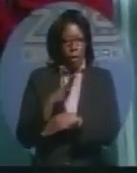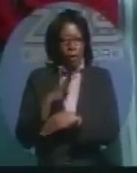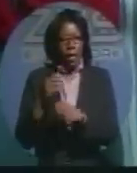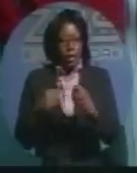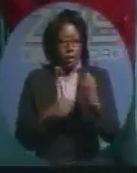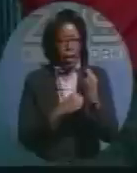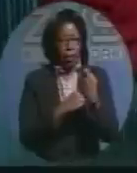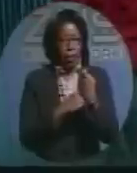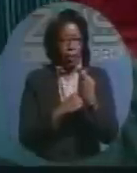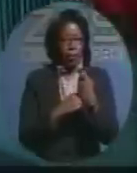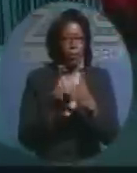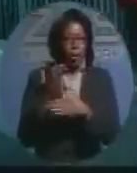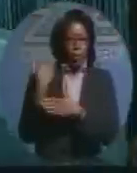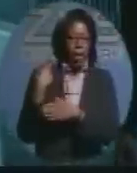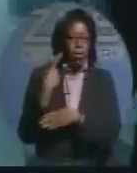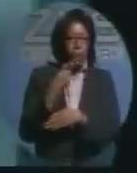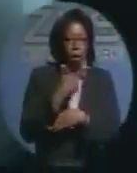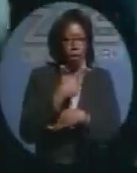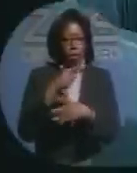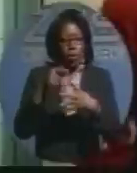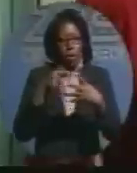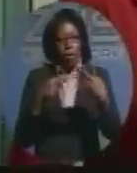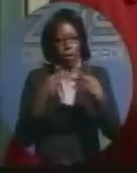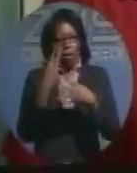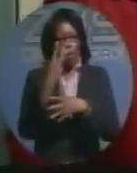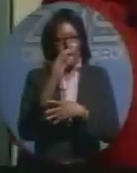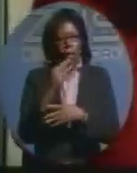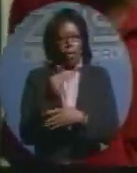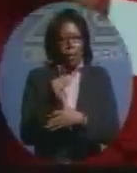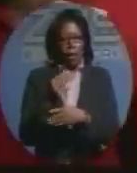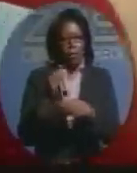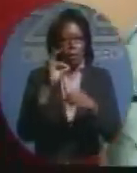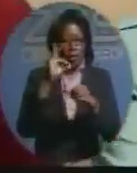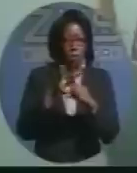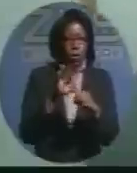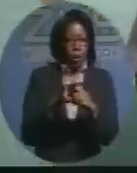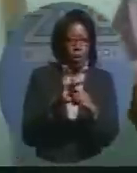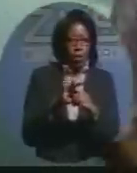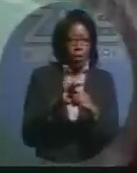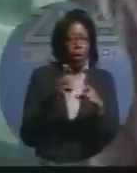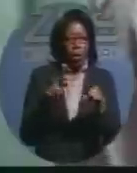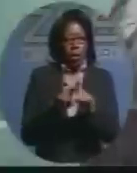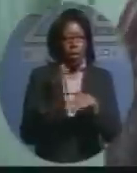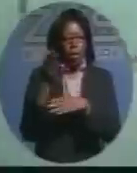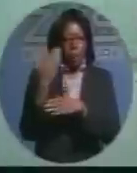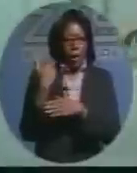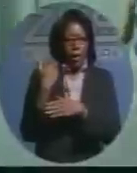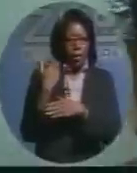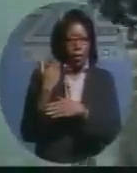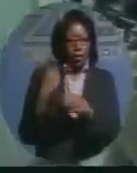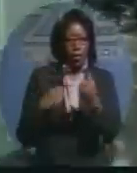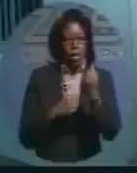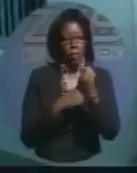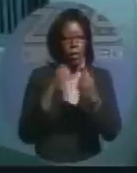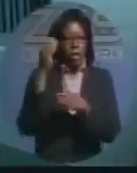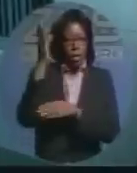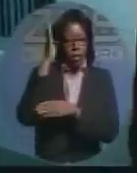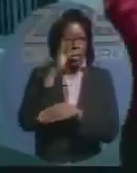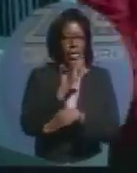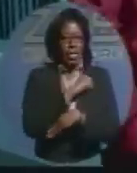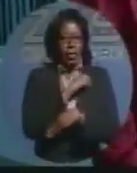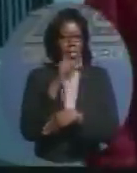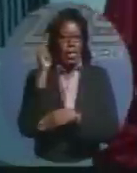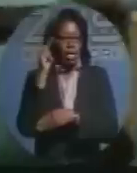former and current parliamentarians were among those council members casting ballots, including former Deputy Prime Minister Brent Simonet,